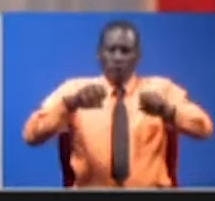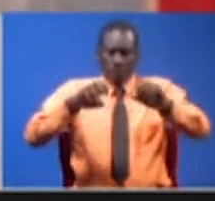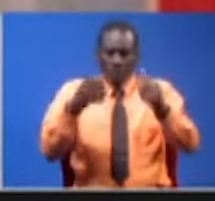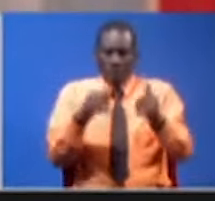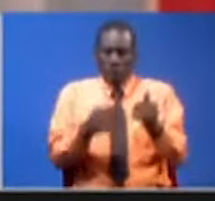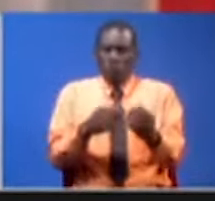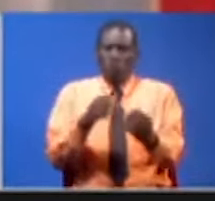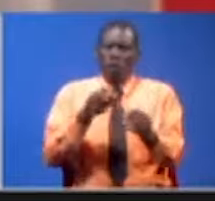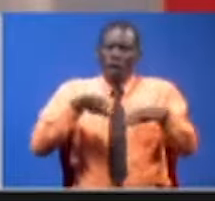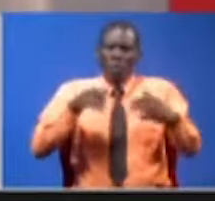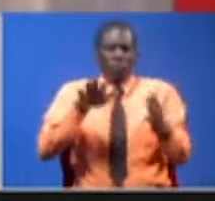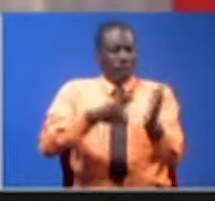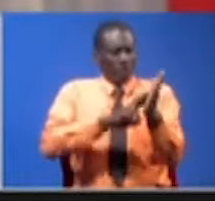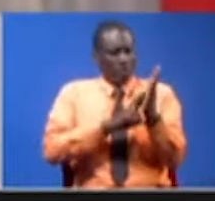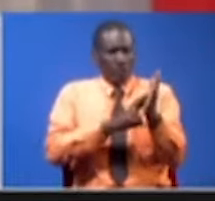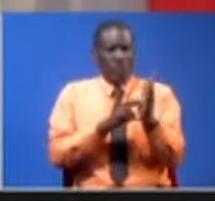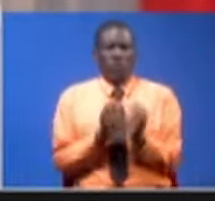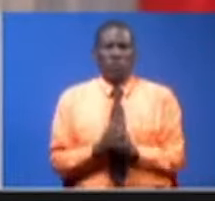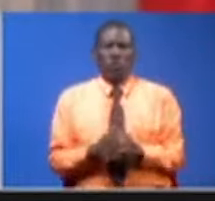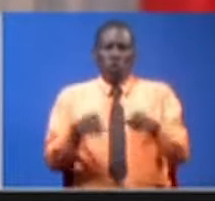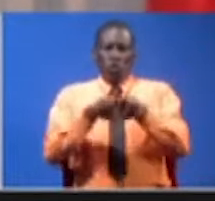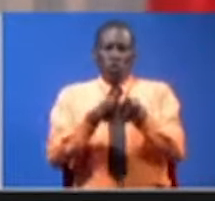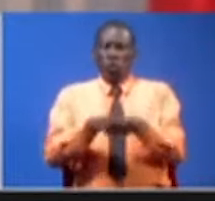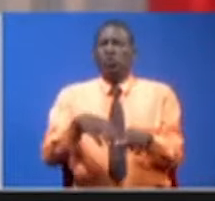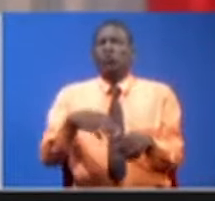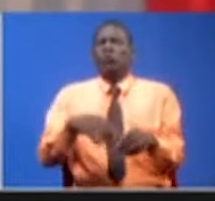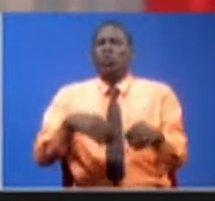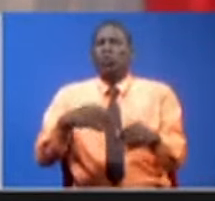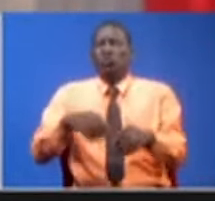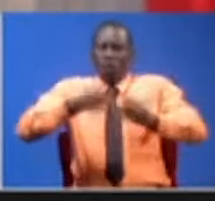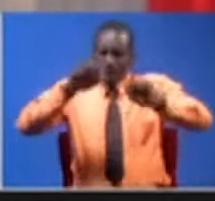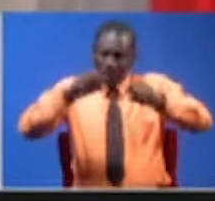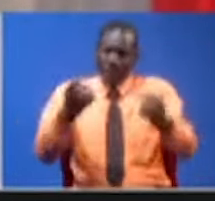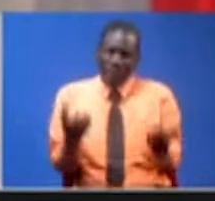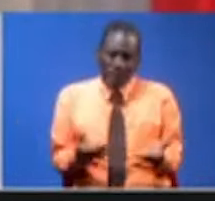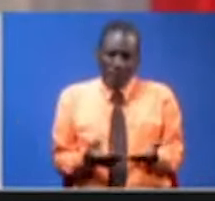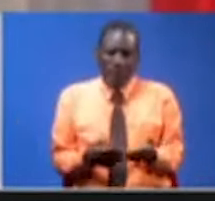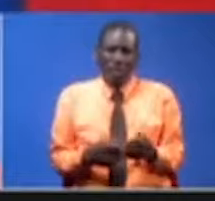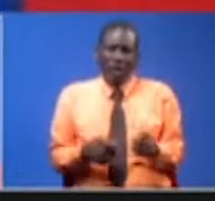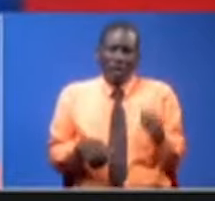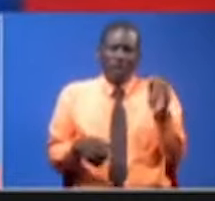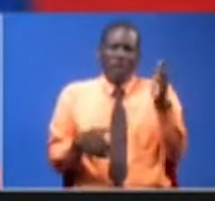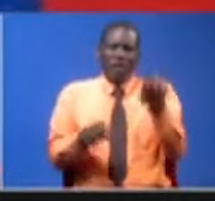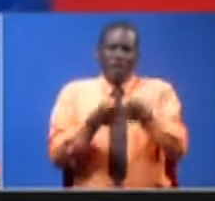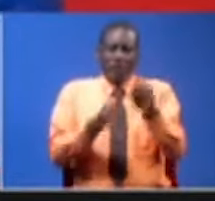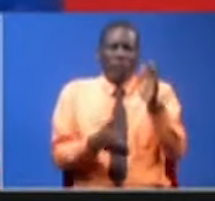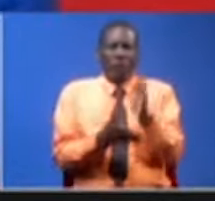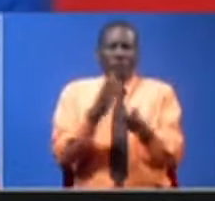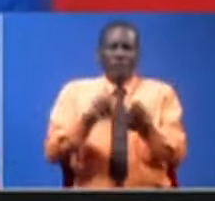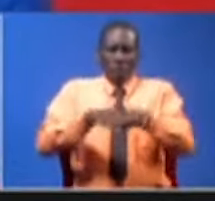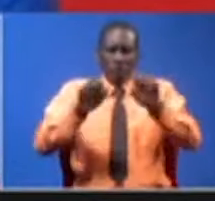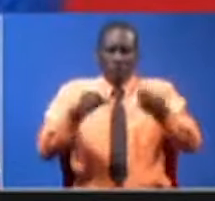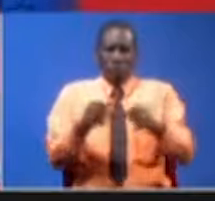their representative will be to also go on and agree as soon as possible.